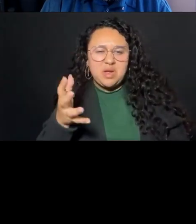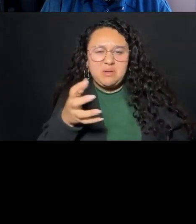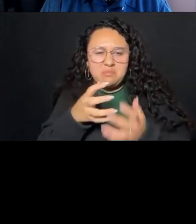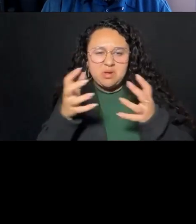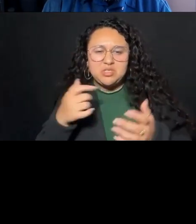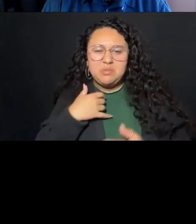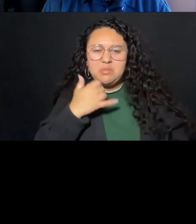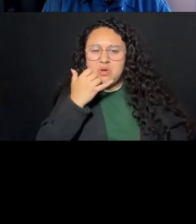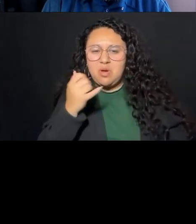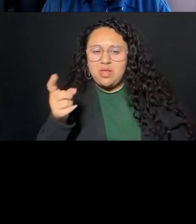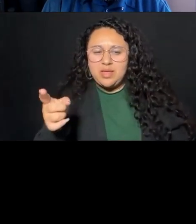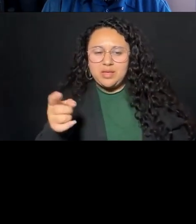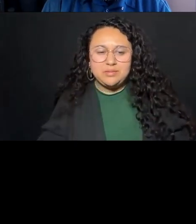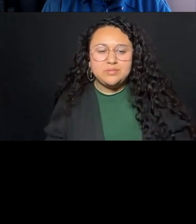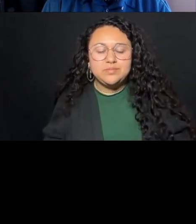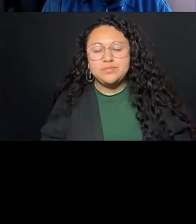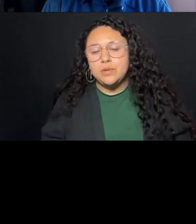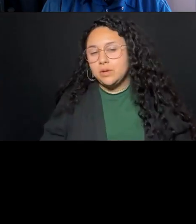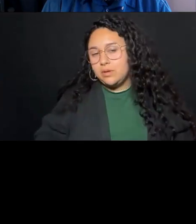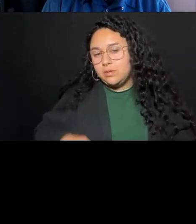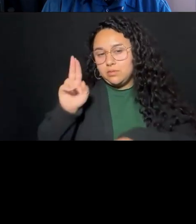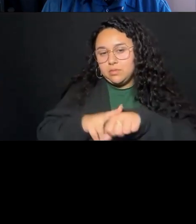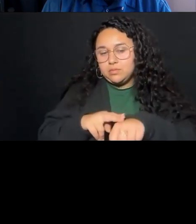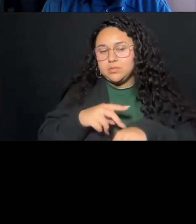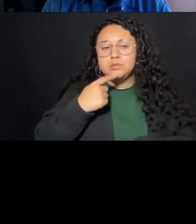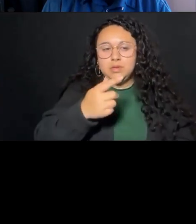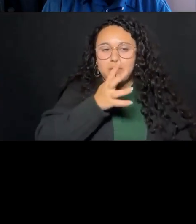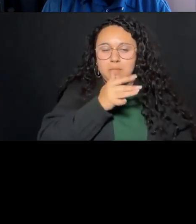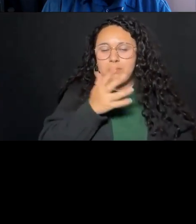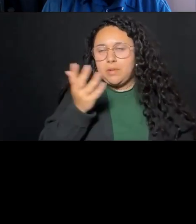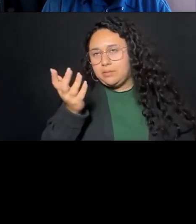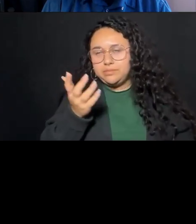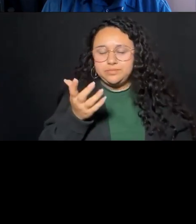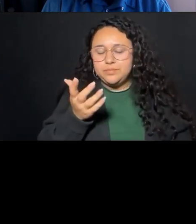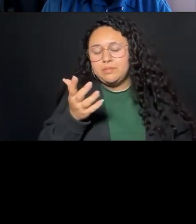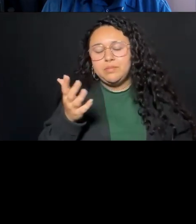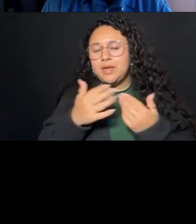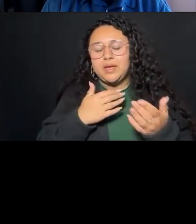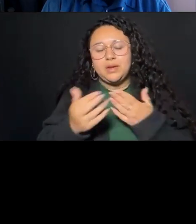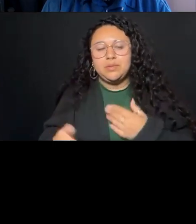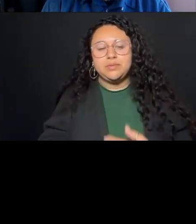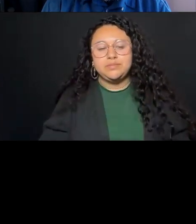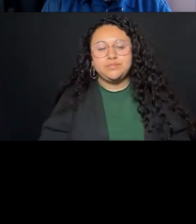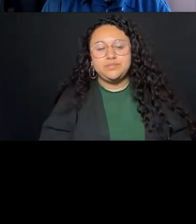then like of course he's gonna like tell my mother. So like yeah,